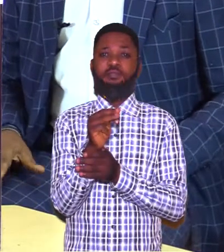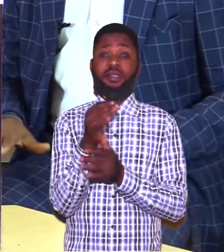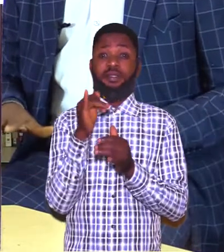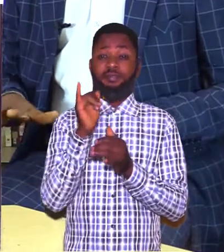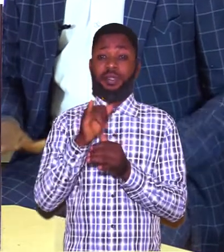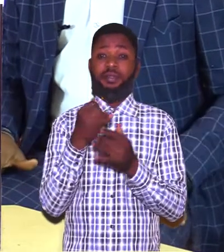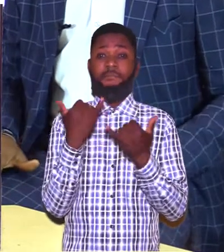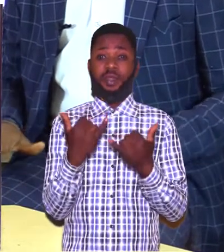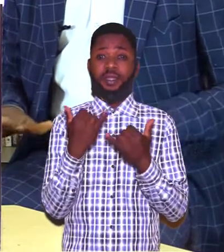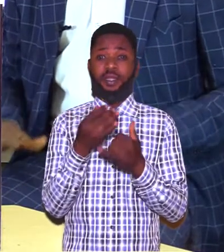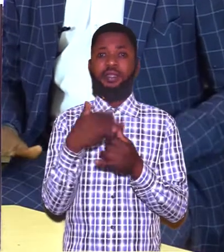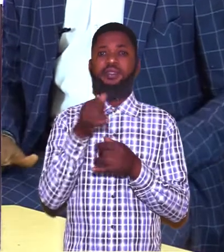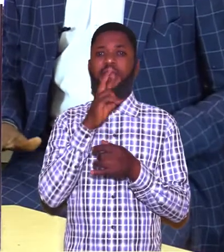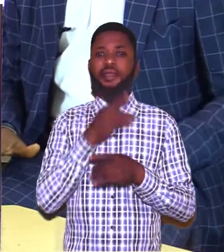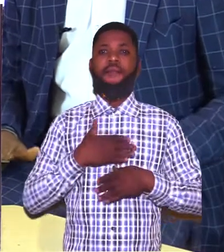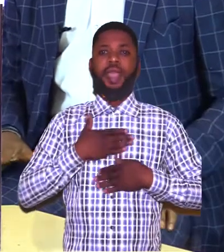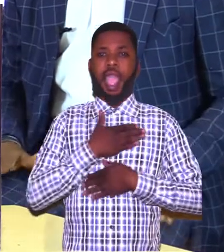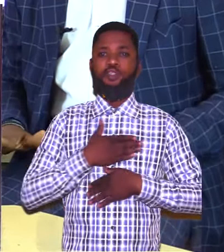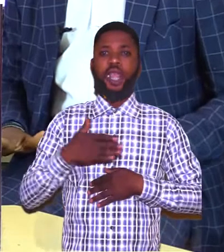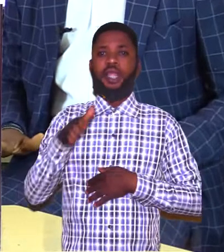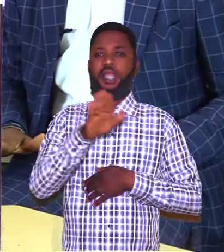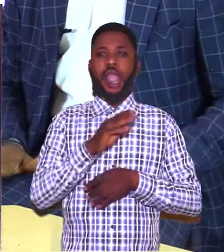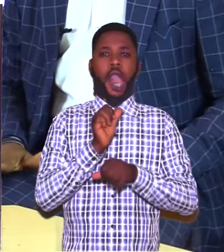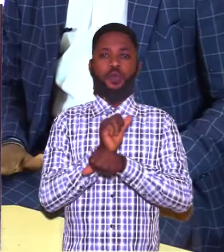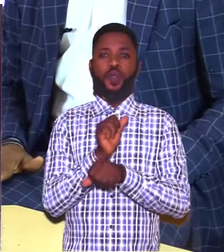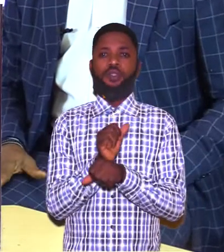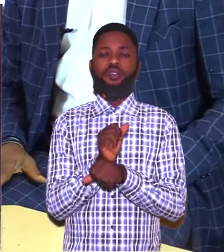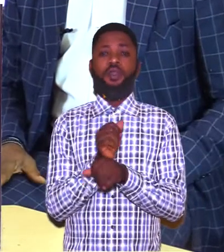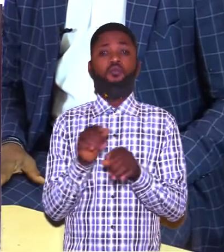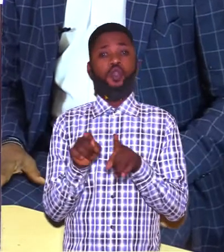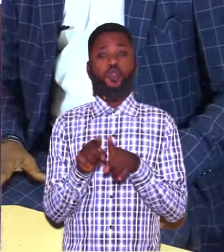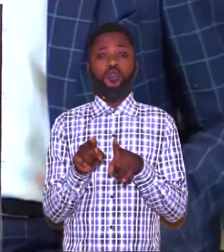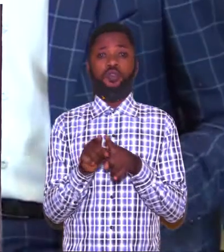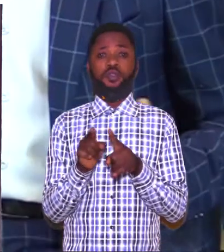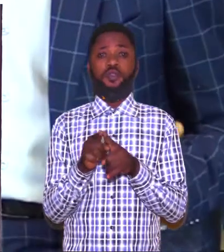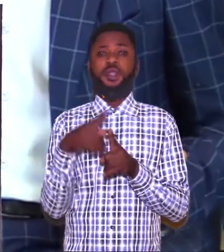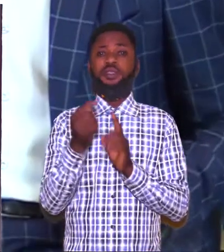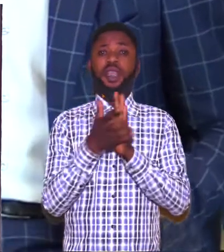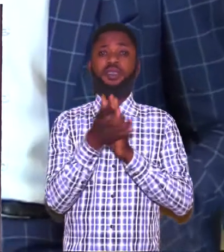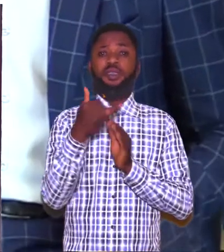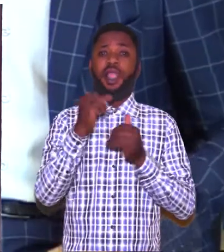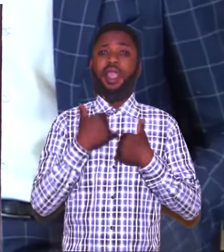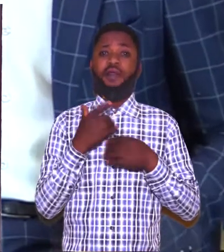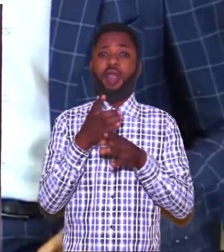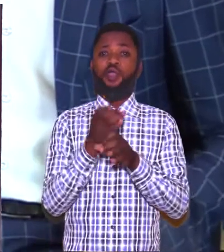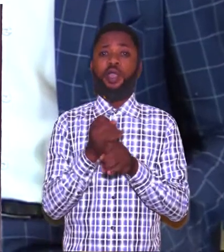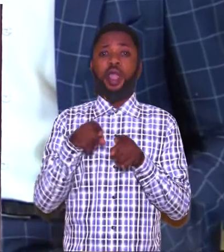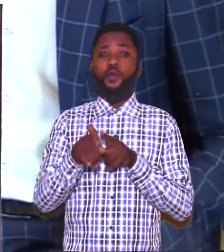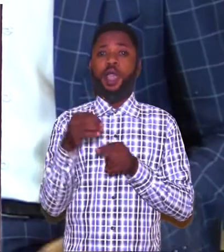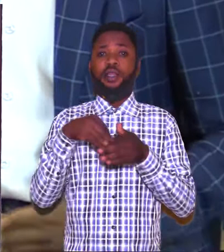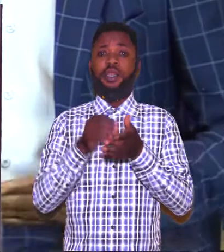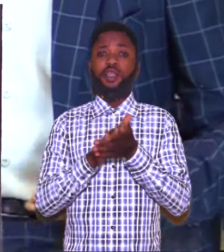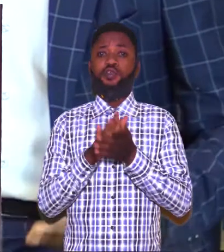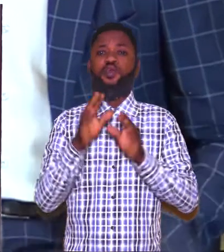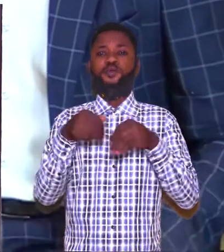of them? And presently, they are enjoying their works there. So, the skill they have acquired while in